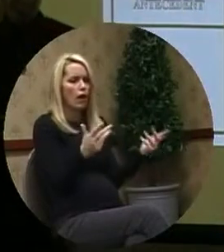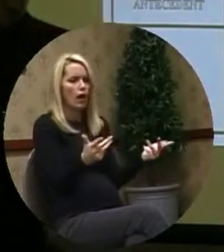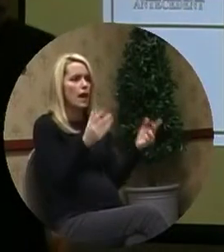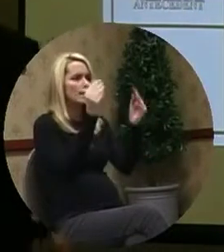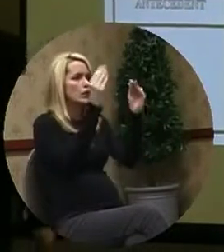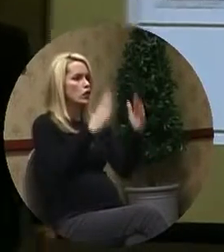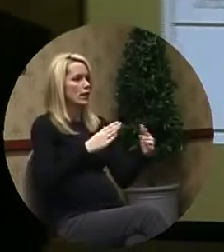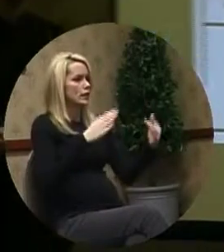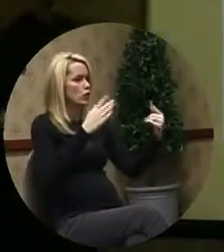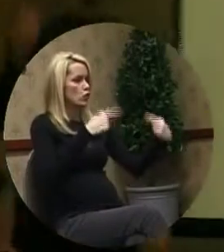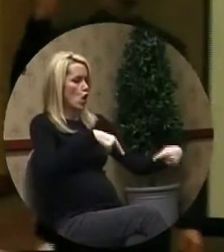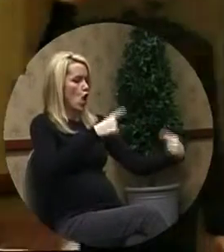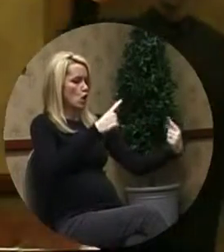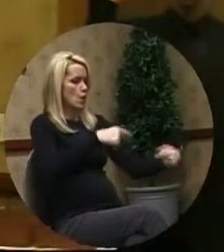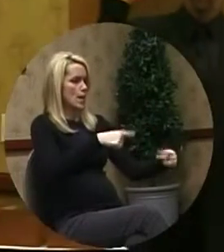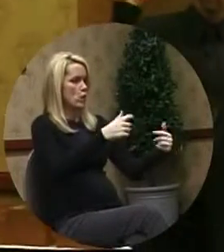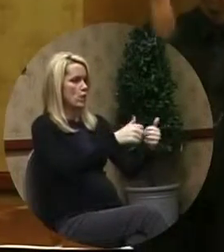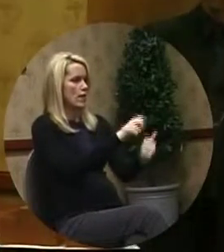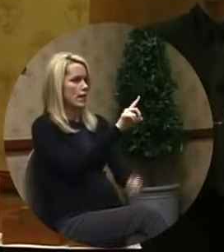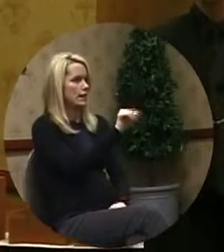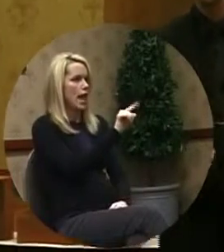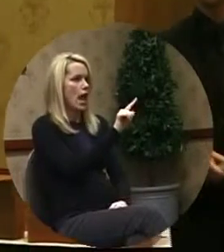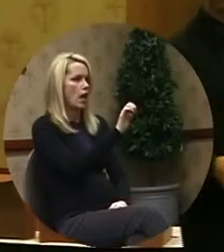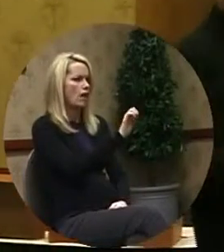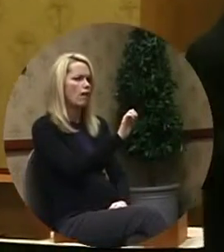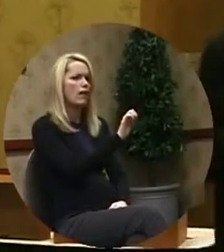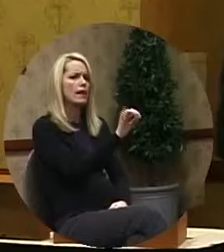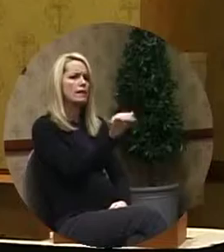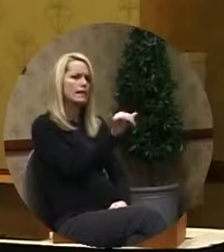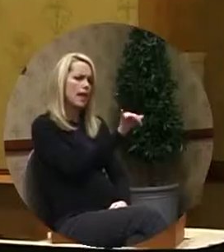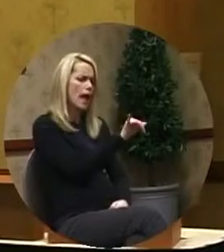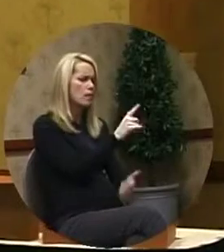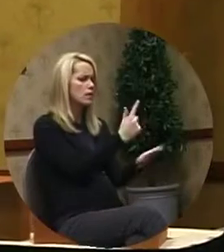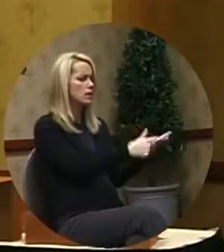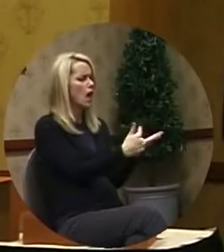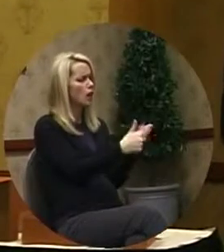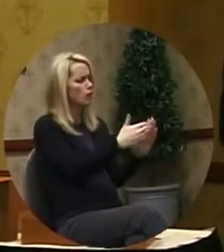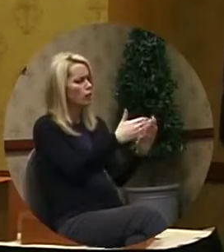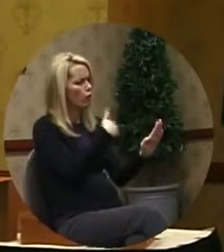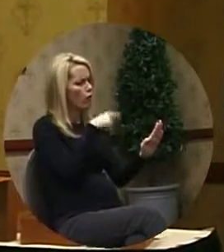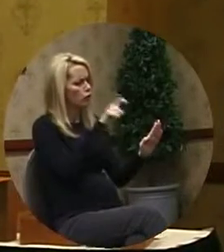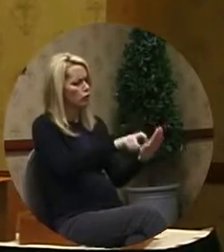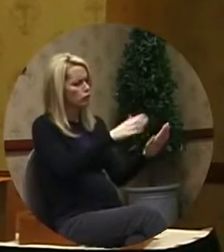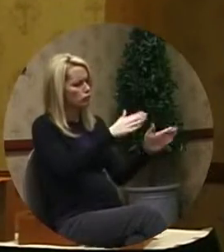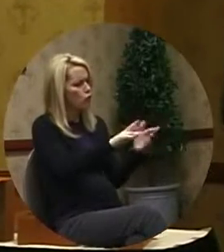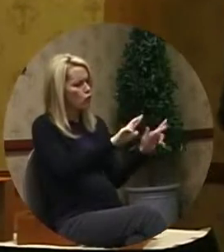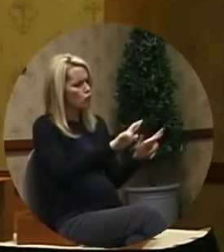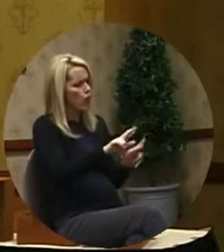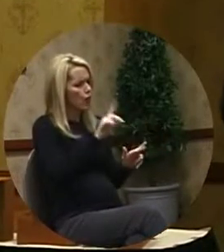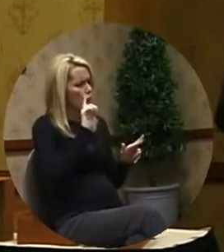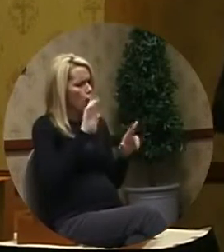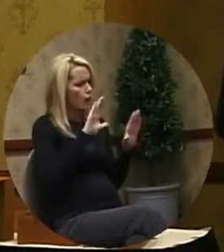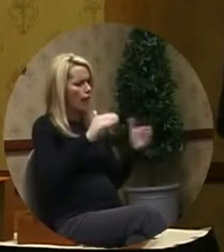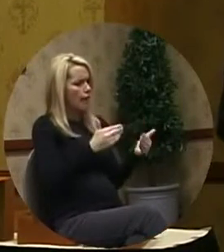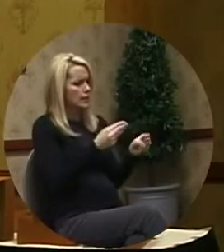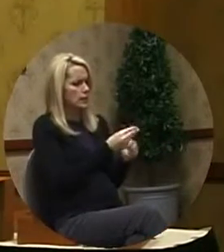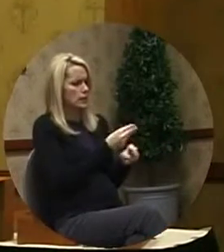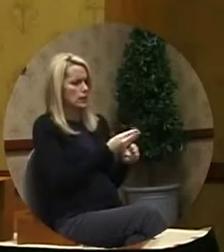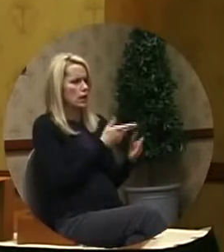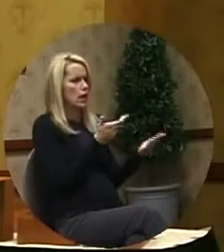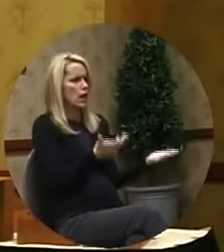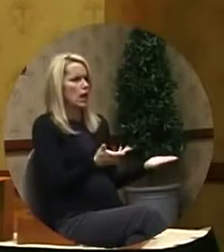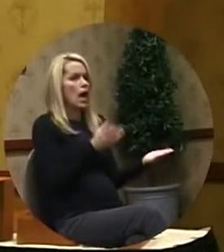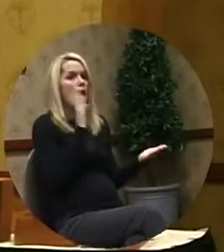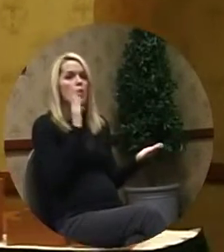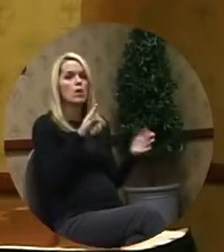argument with Dale and says, you know what, we've had this same discussion, I told you to be ready for class. And I'm going to describe this discussion